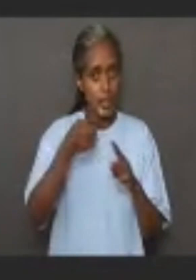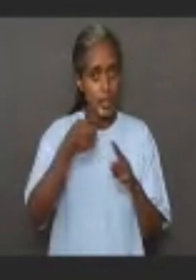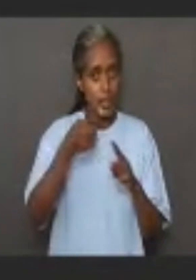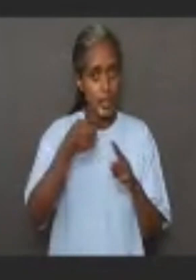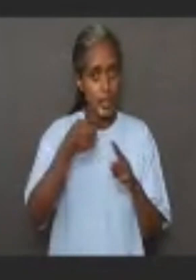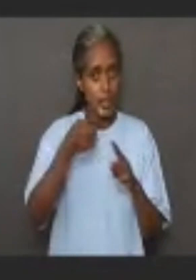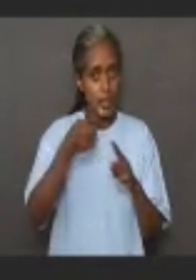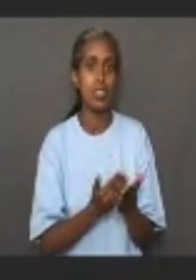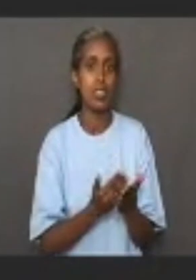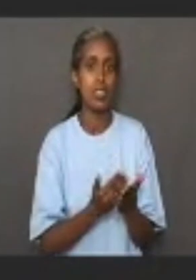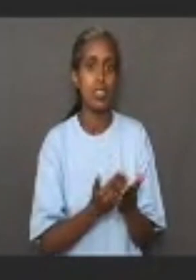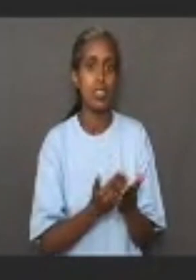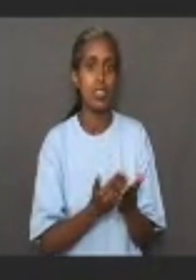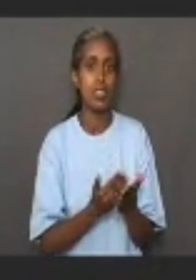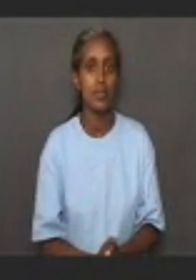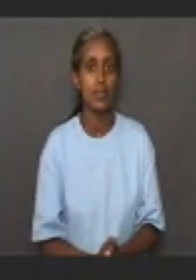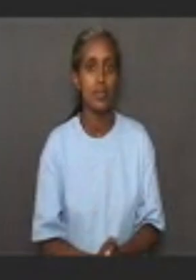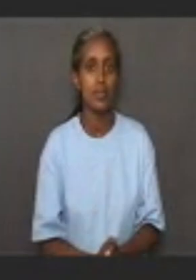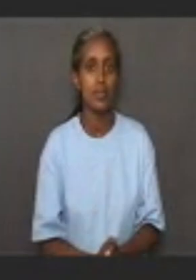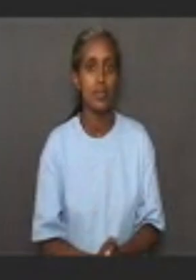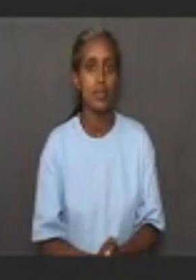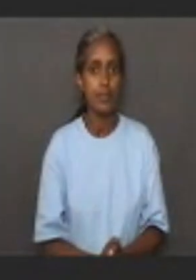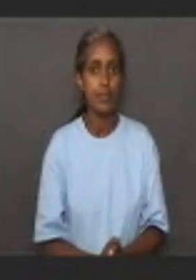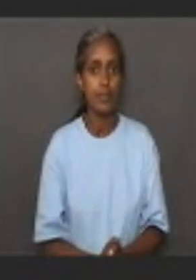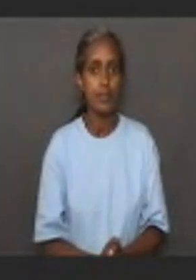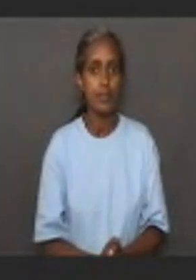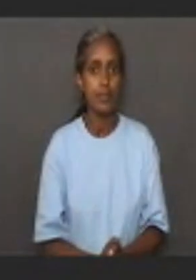Let's get back to our lesson.